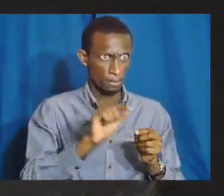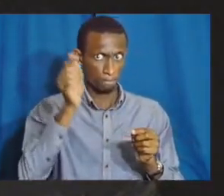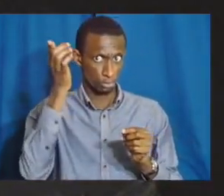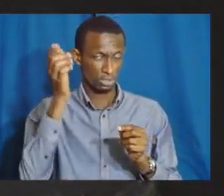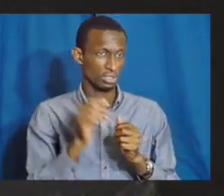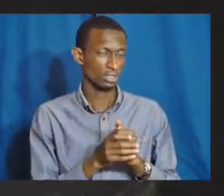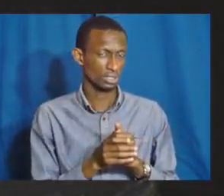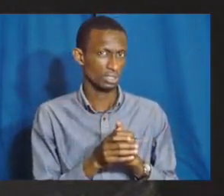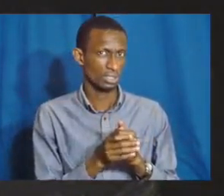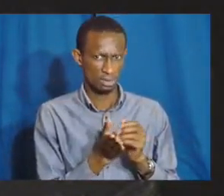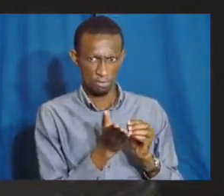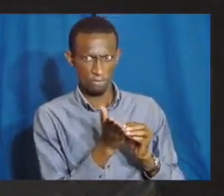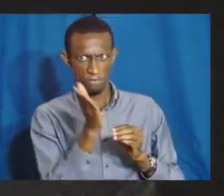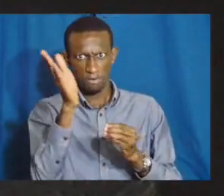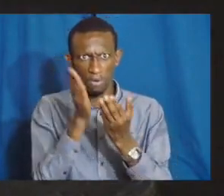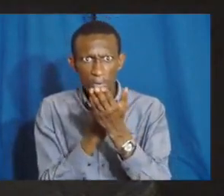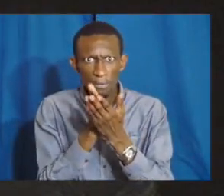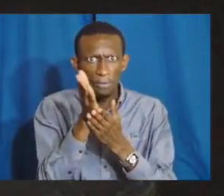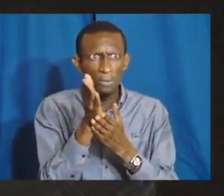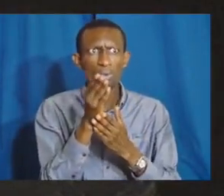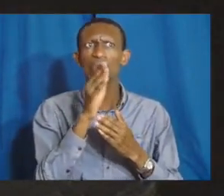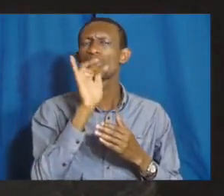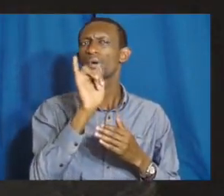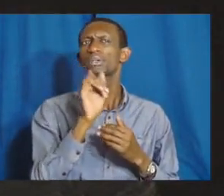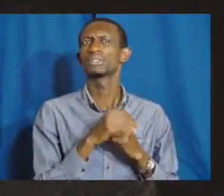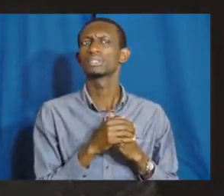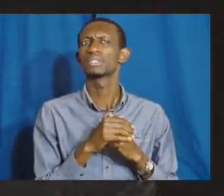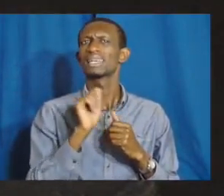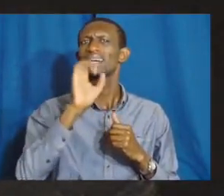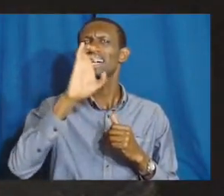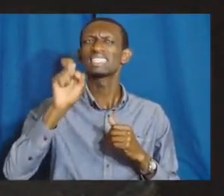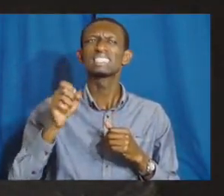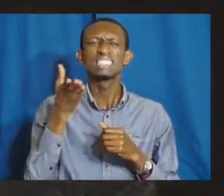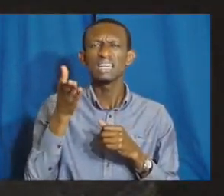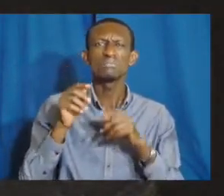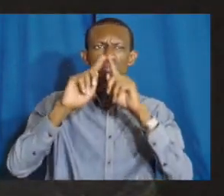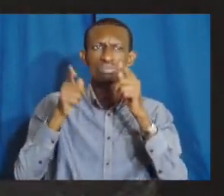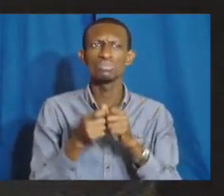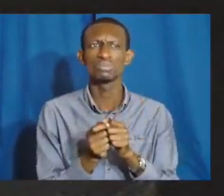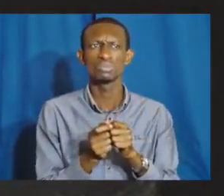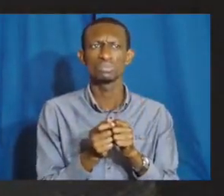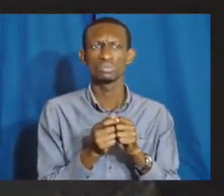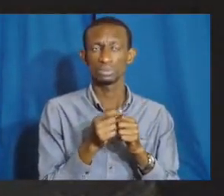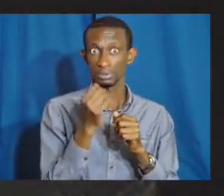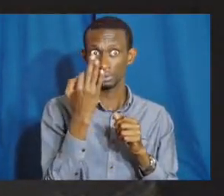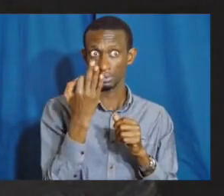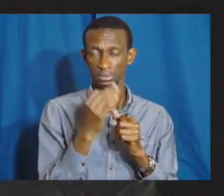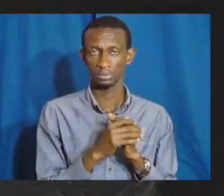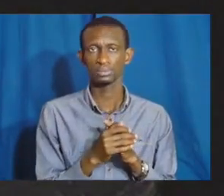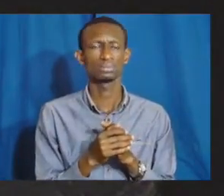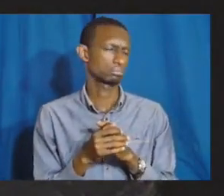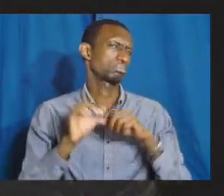cuts y-axis at point 3? I think you can observe it. As you can